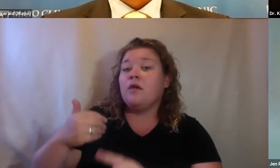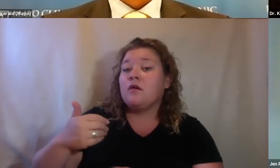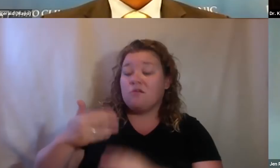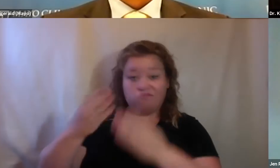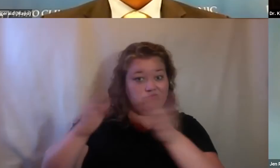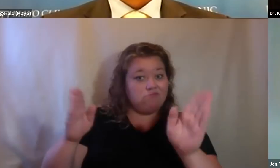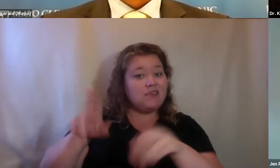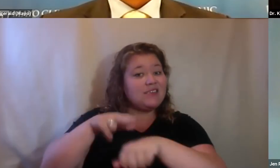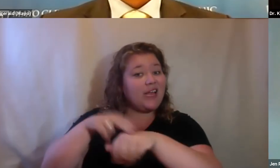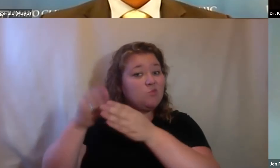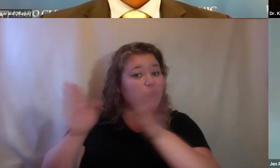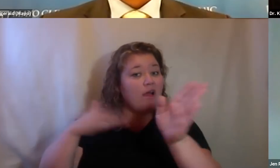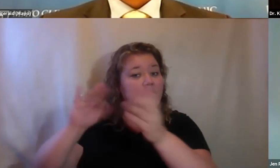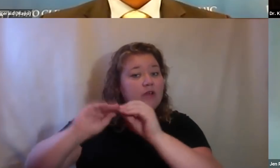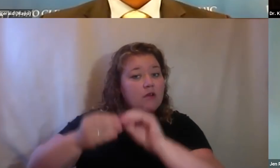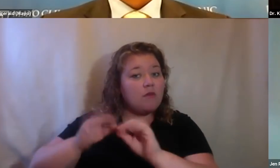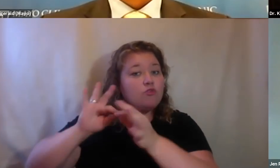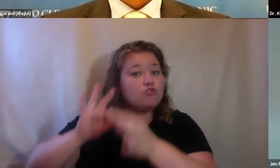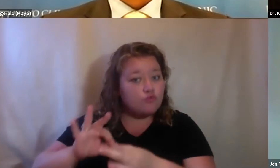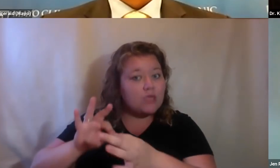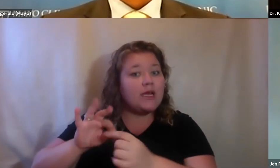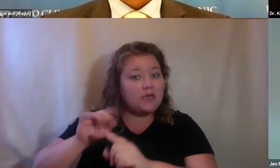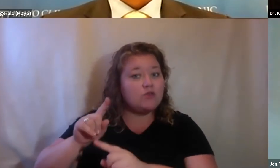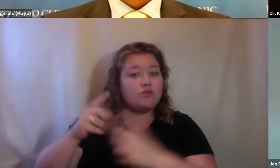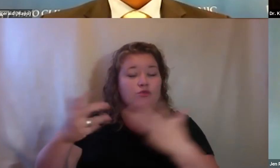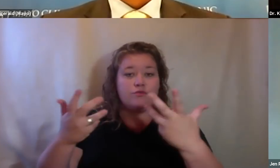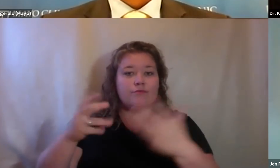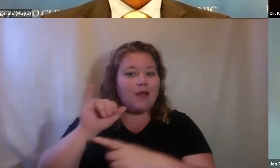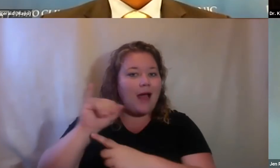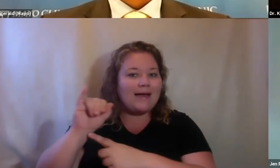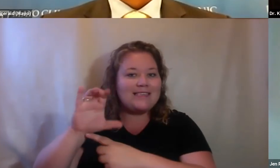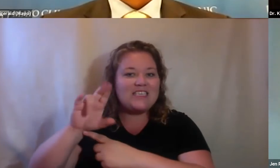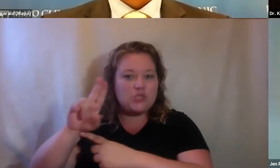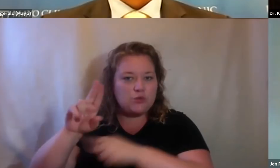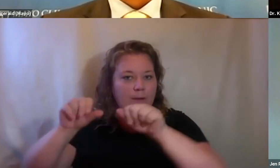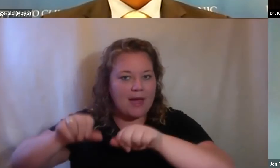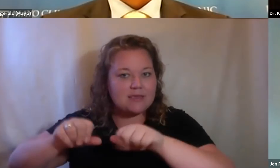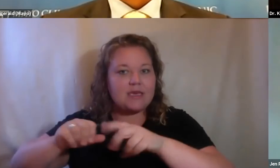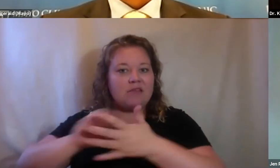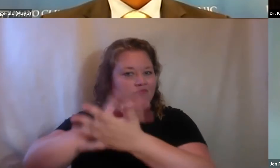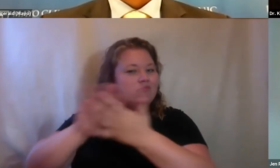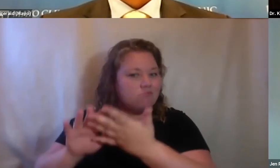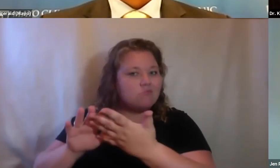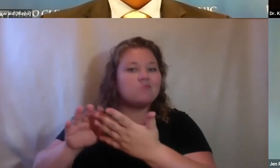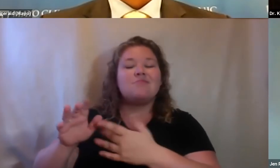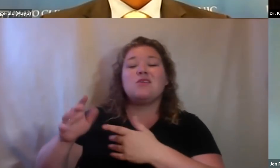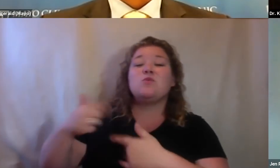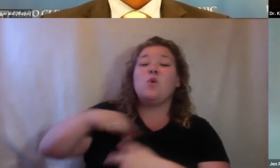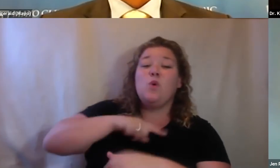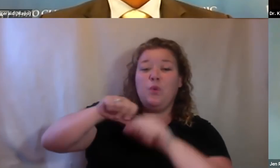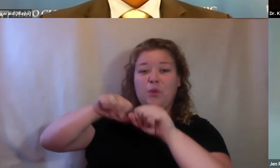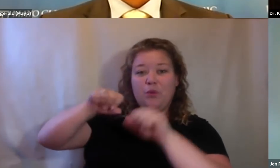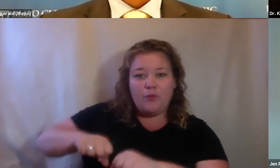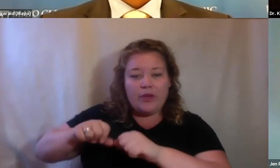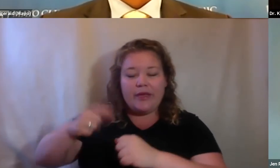and healthcare capacity. Those are pulled from databases and repositories, and they're an important public health tool to understand at a high